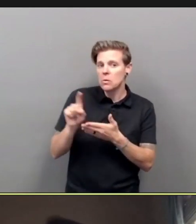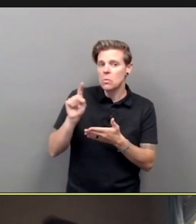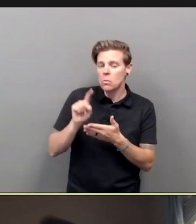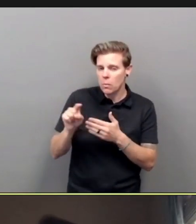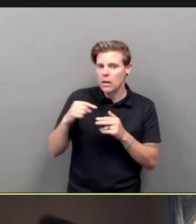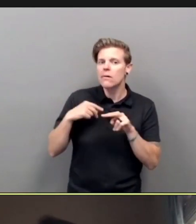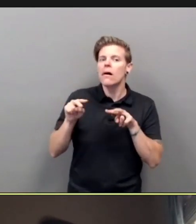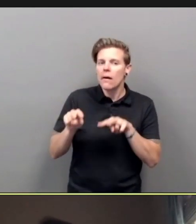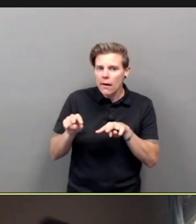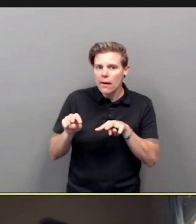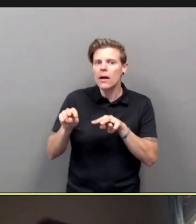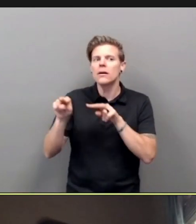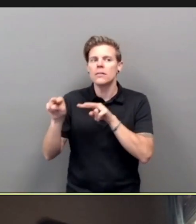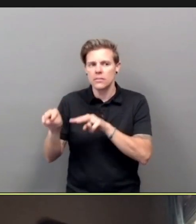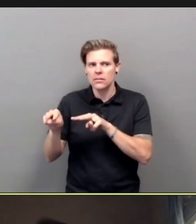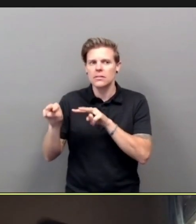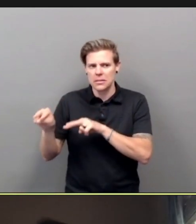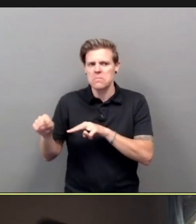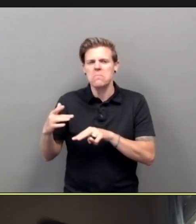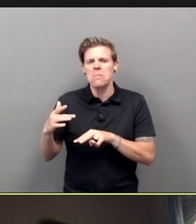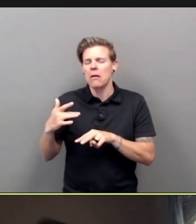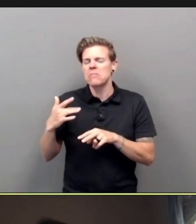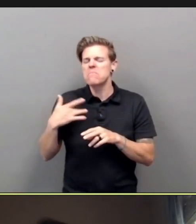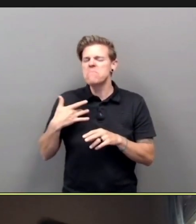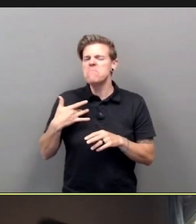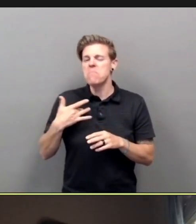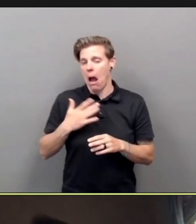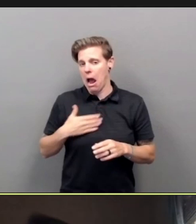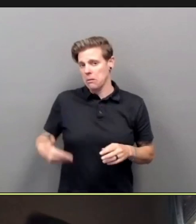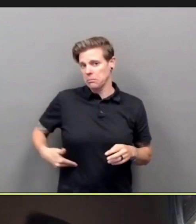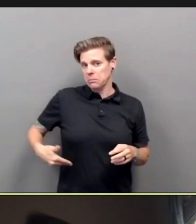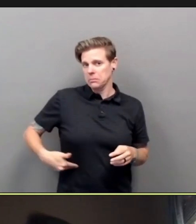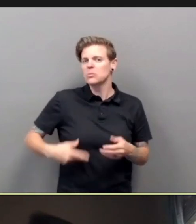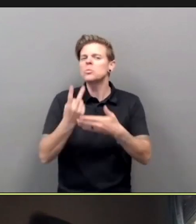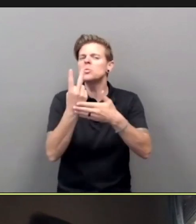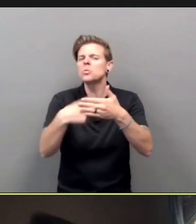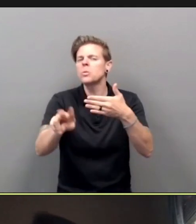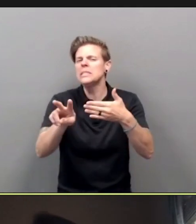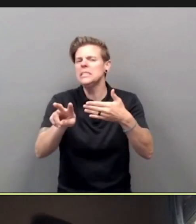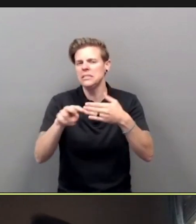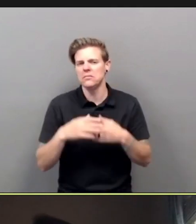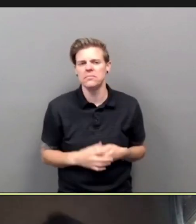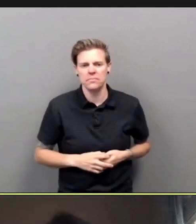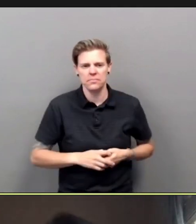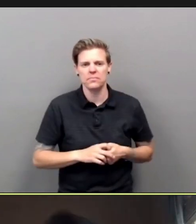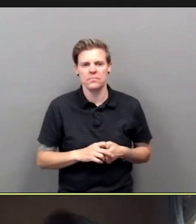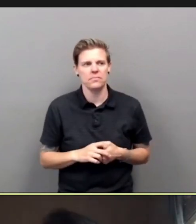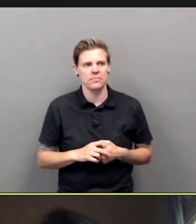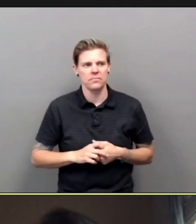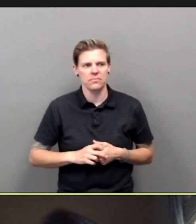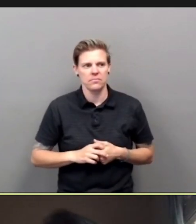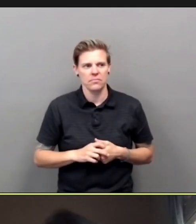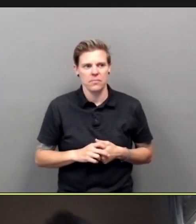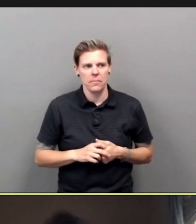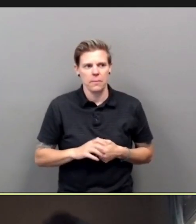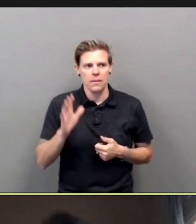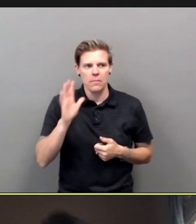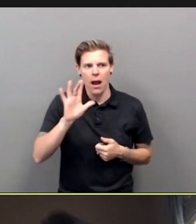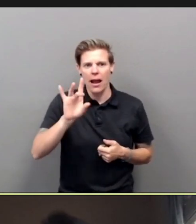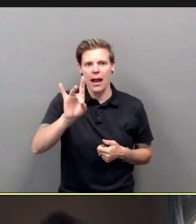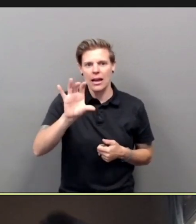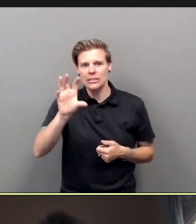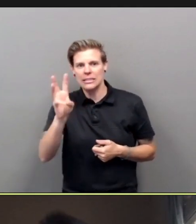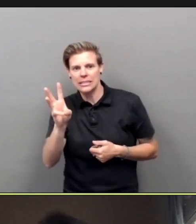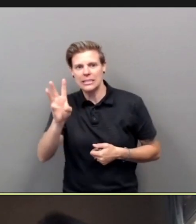like 2 weeks. Yeah, so they said there's a remaining 869 people left to